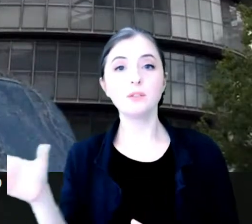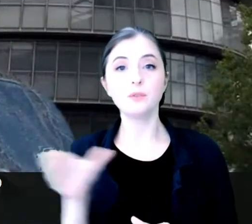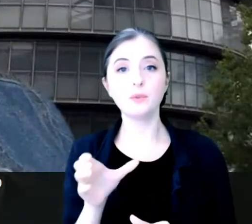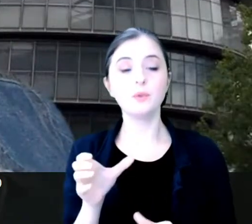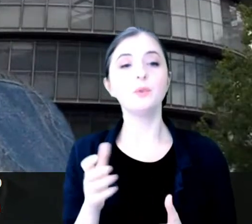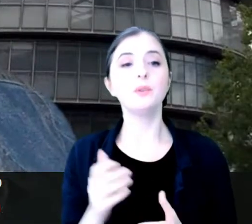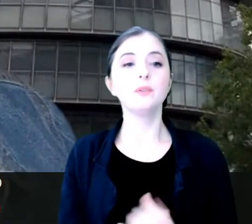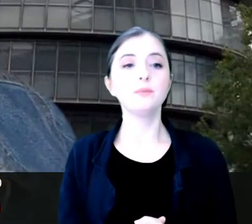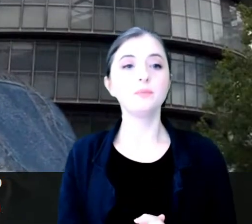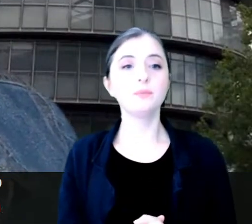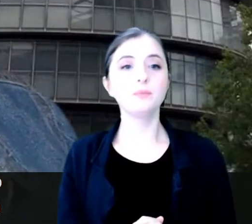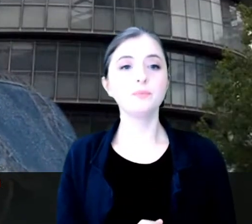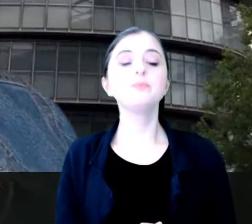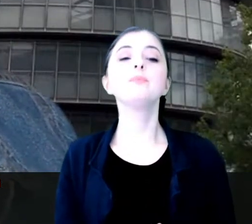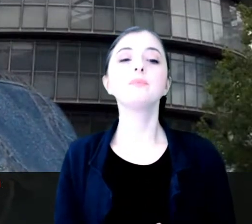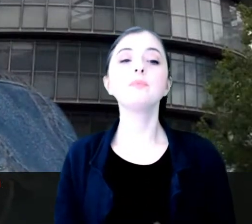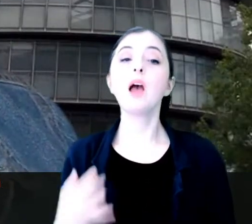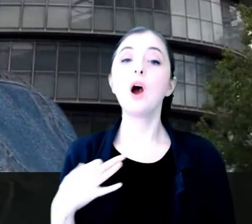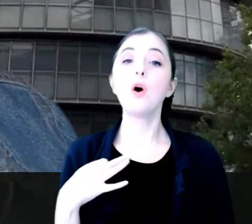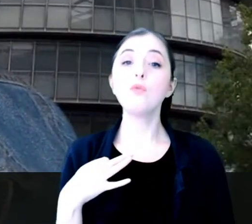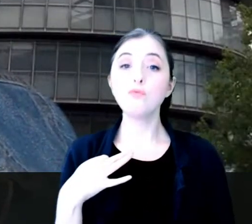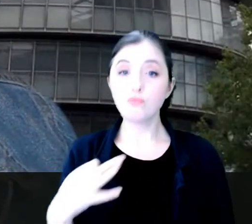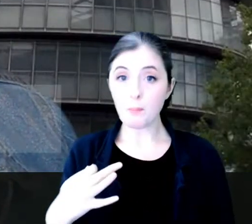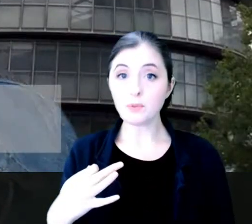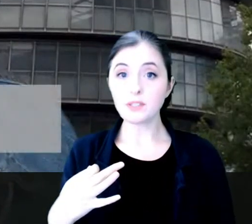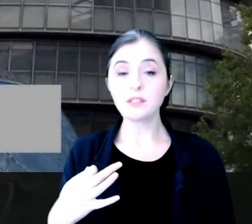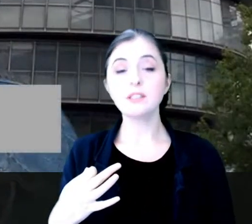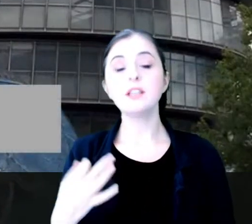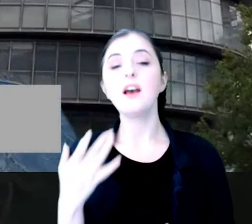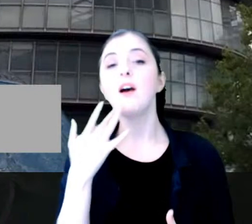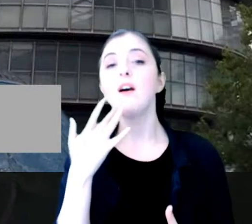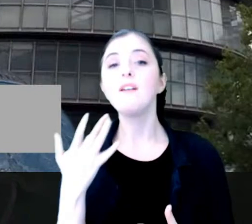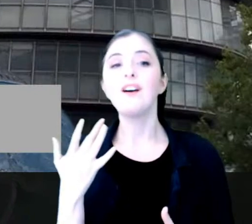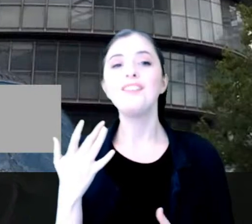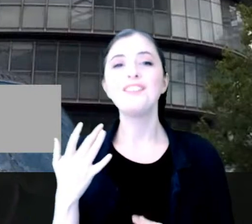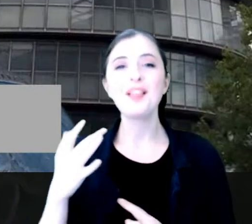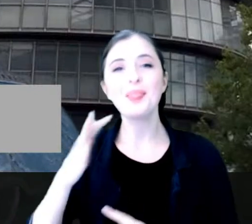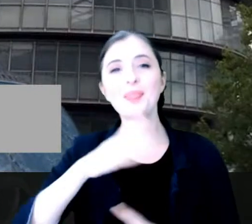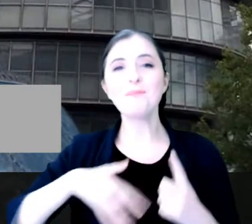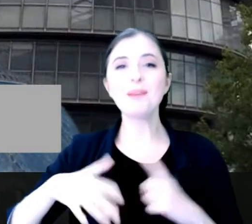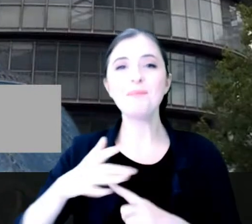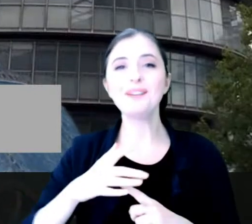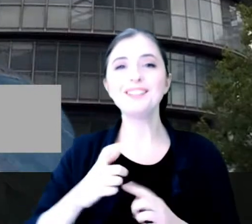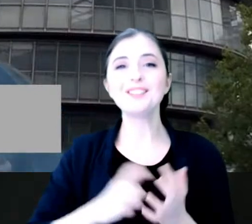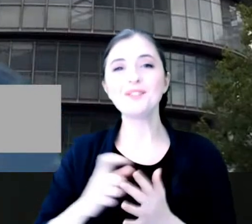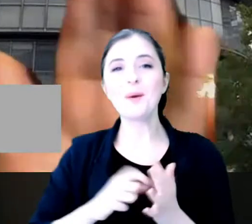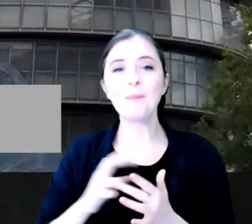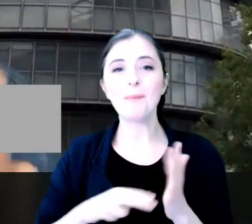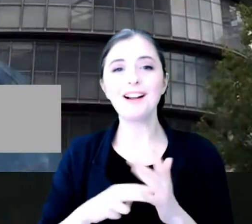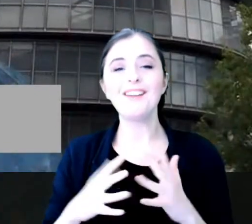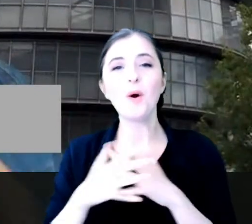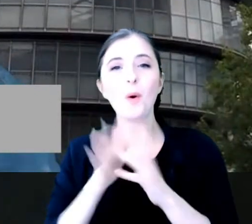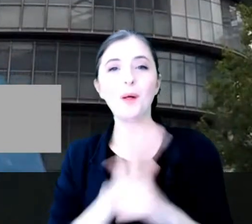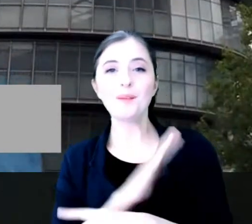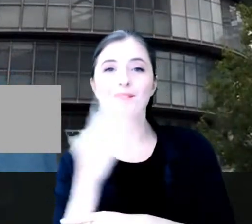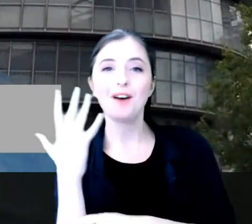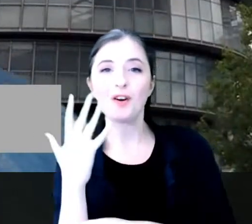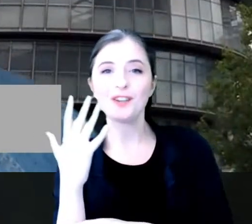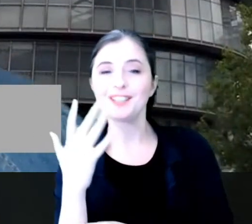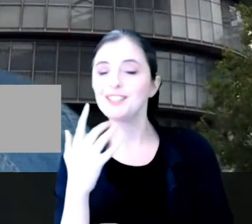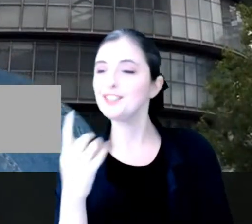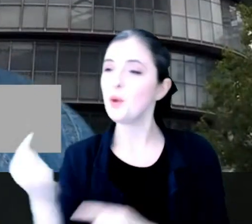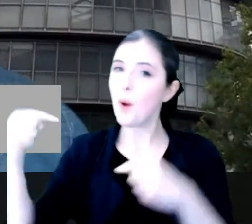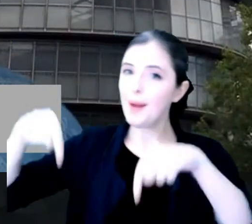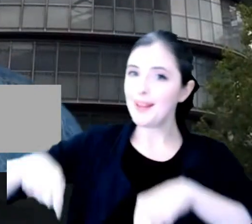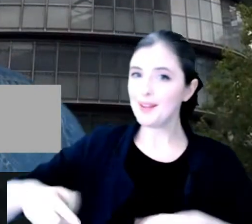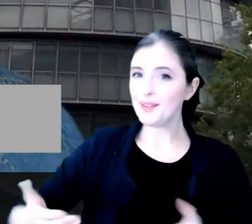As the representative of the People's Republic of Waltham Forest, who are out in force tonight, I would like to say thank